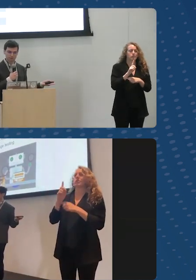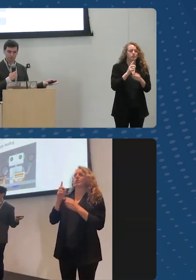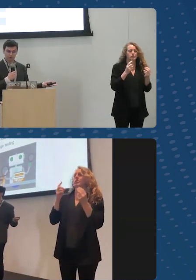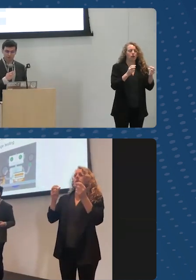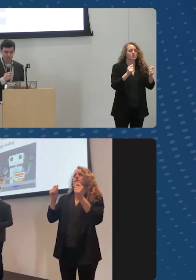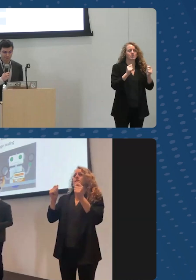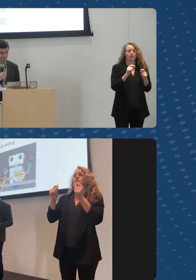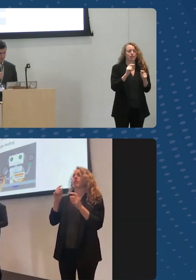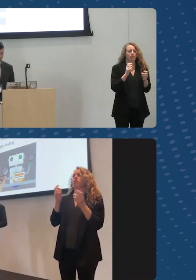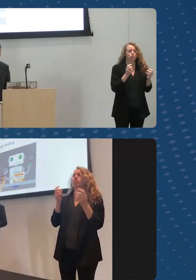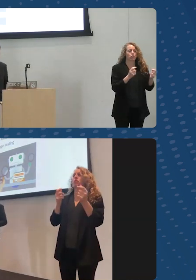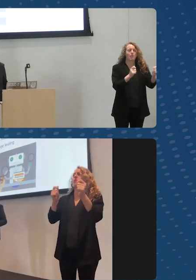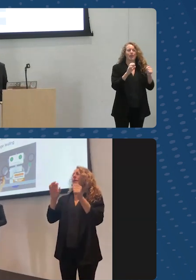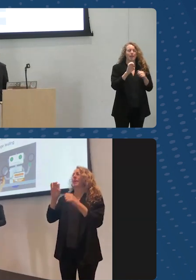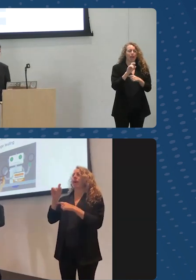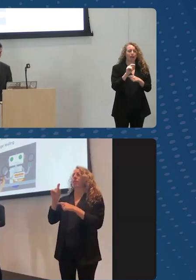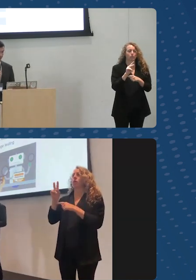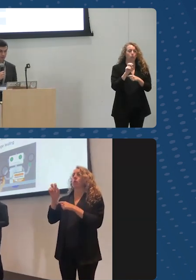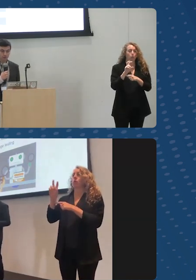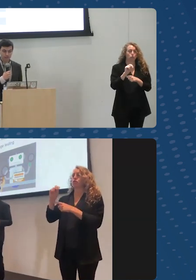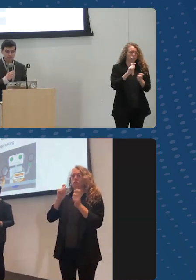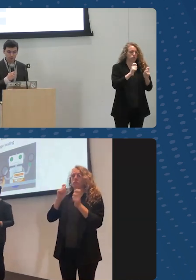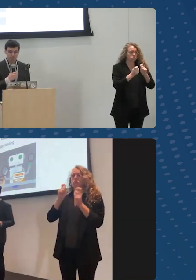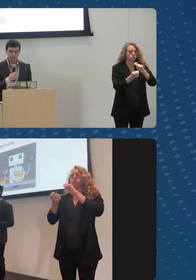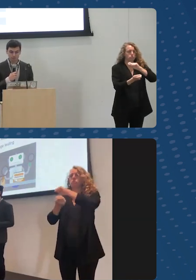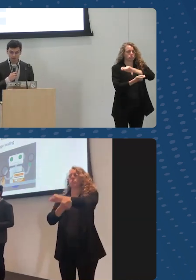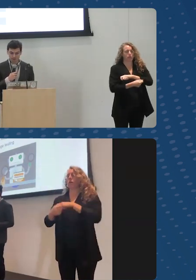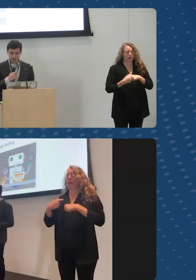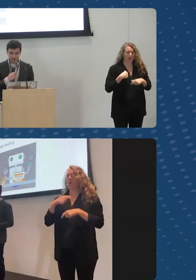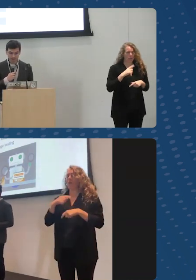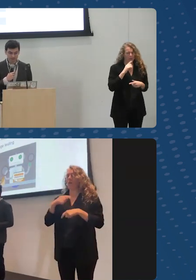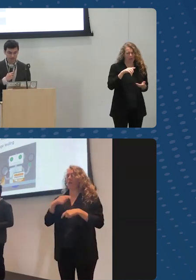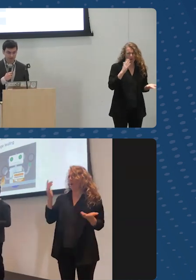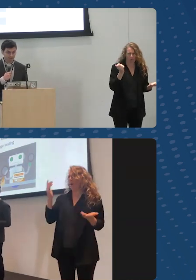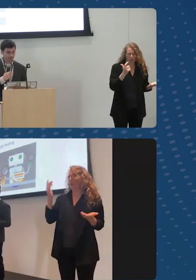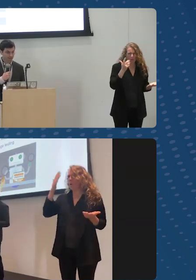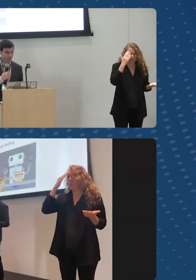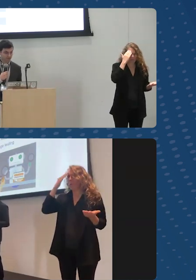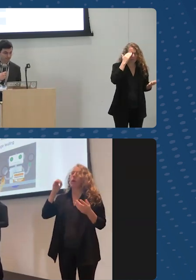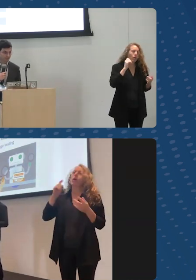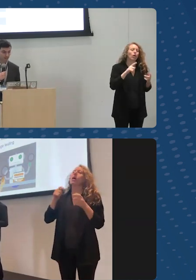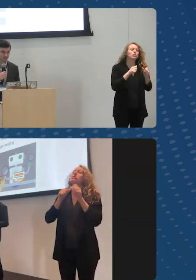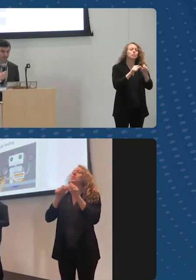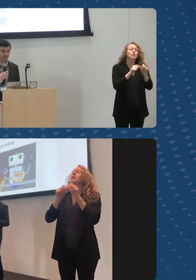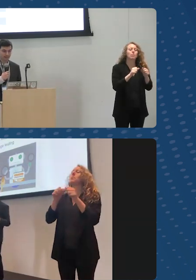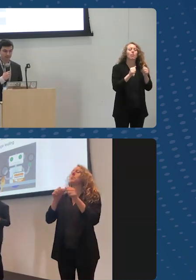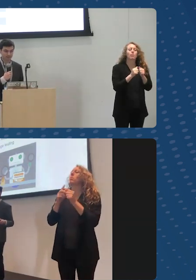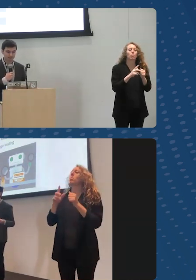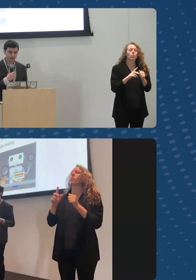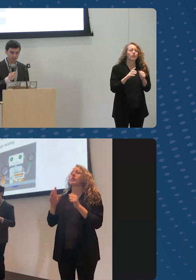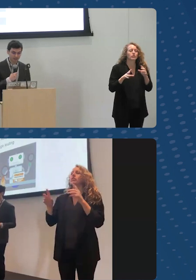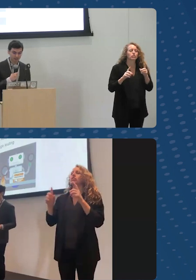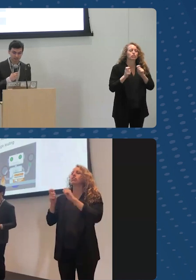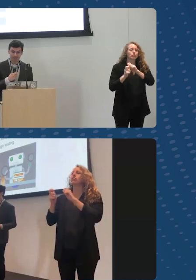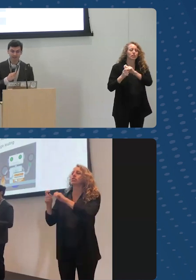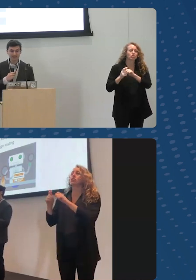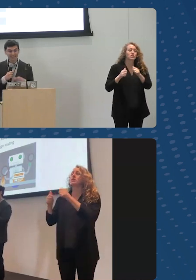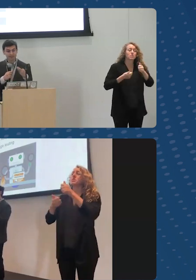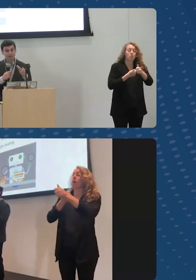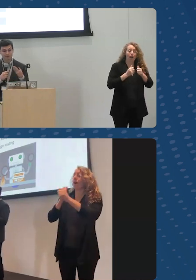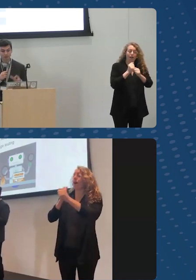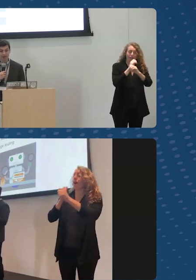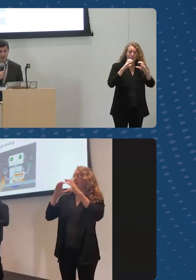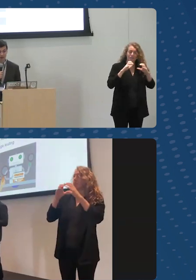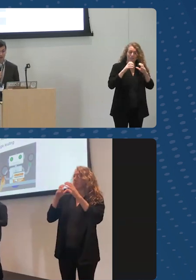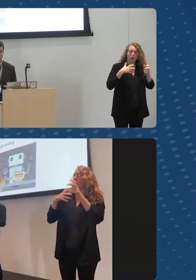all very familiar with that. And to keep up with commercial applications that may receive constant behind-the-scene updates,